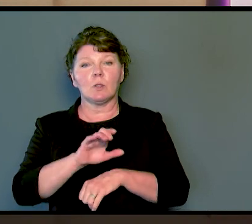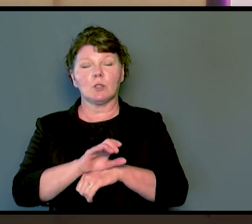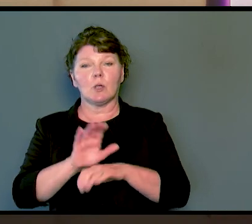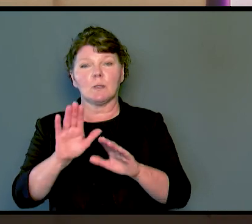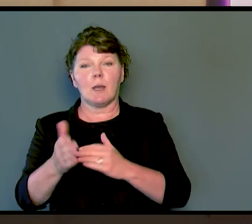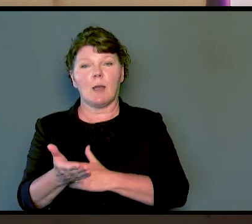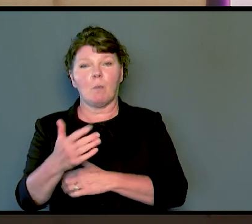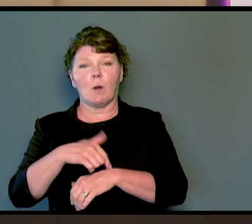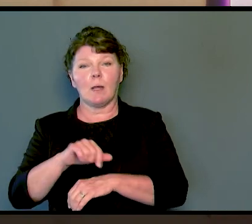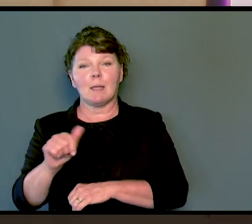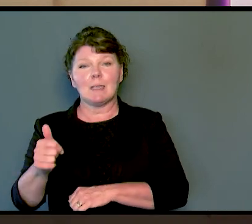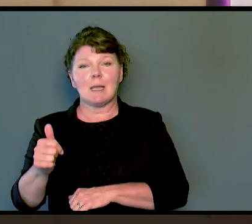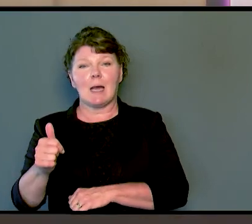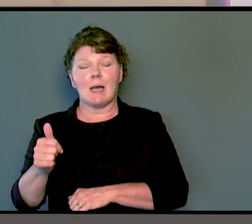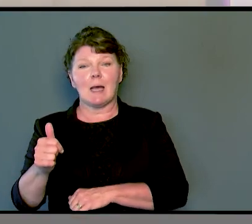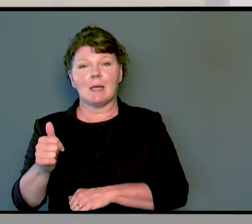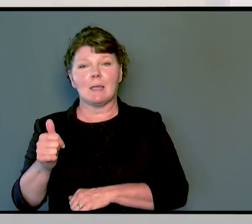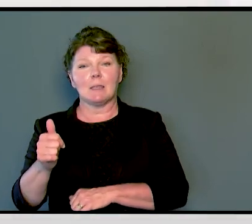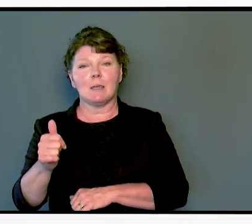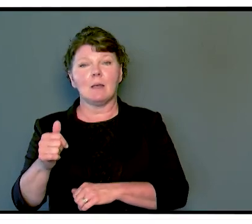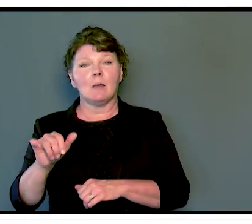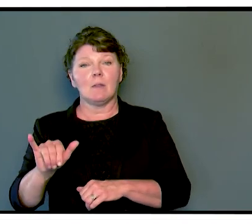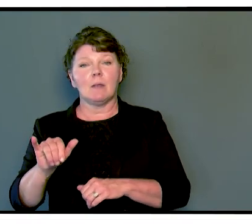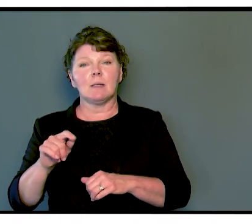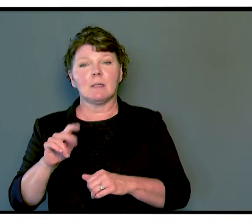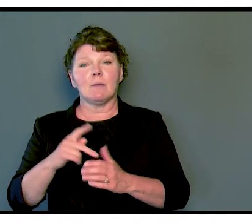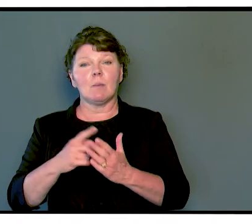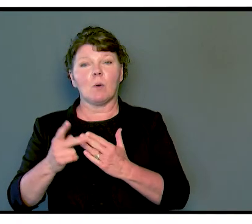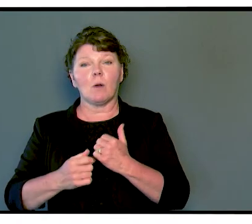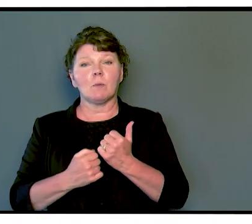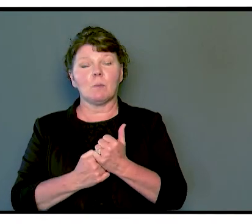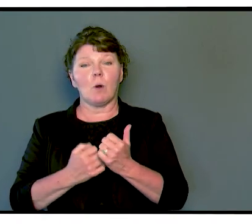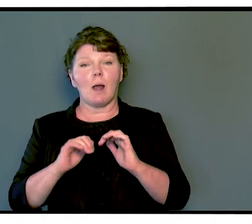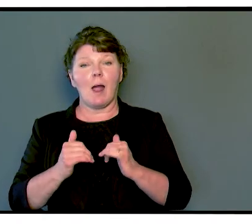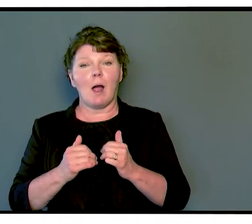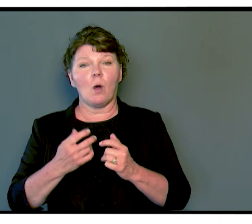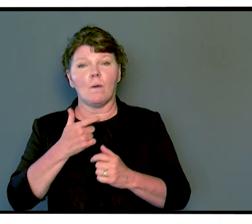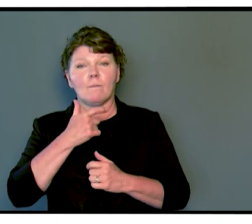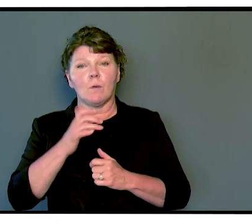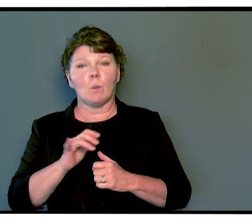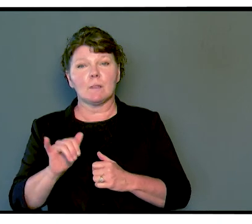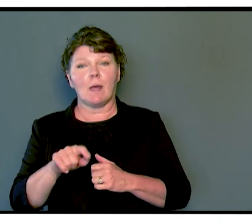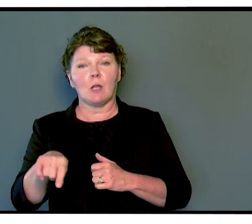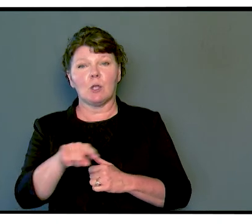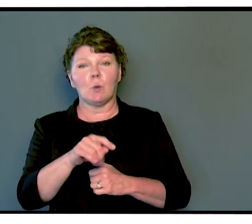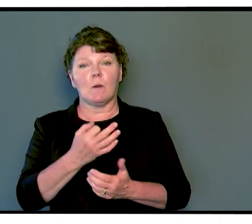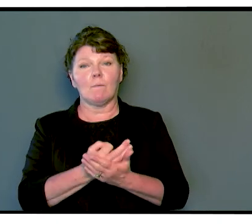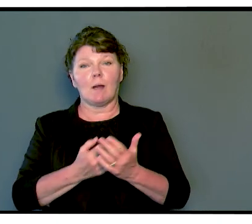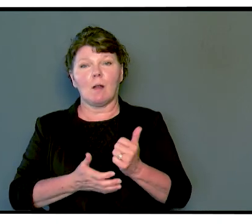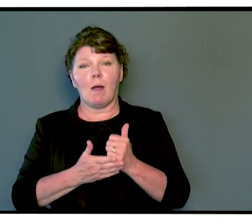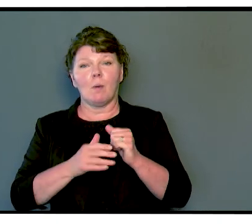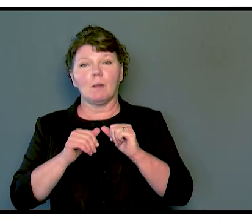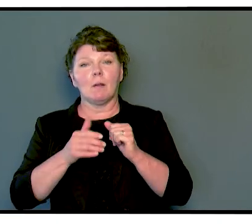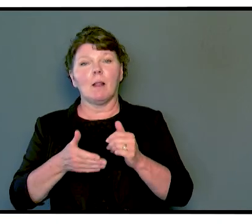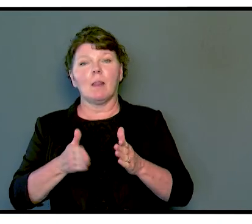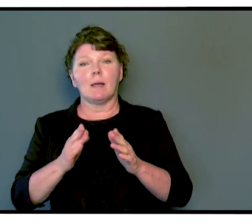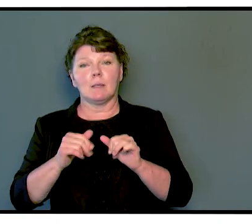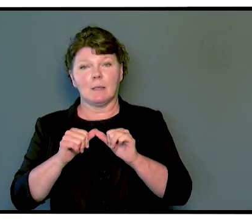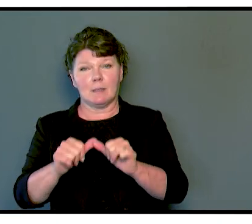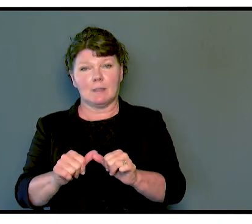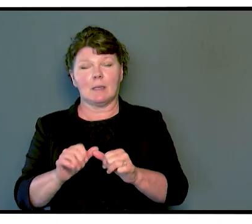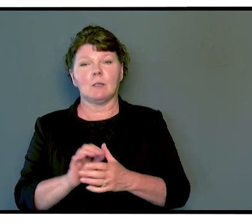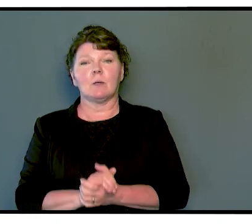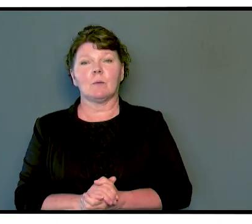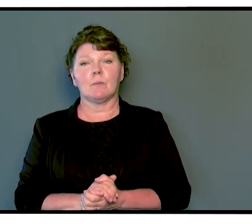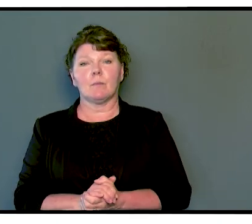Church, Sunday mornings at 10 o'clock. This broadcast is supported by viewers like you, and their financial help allows this broadcast